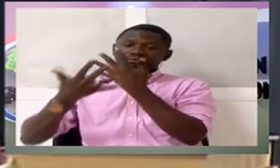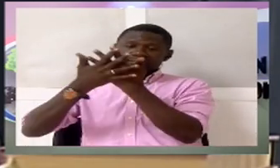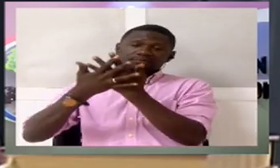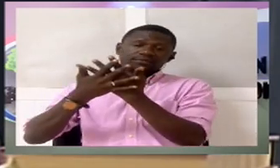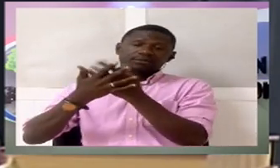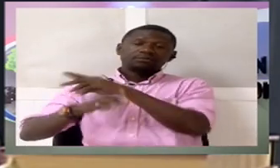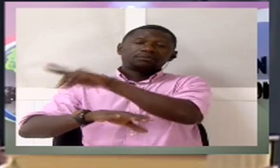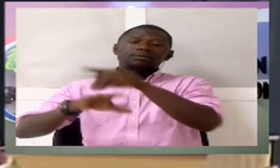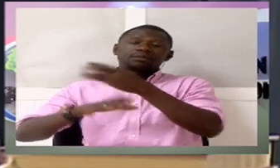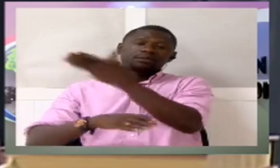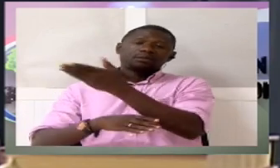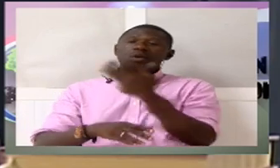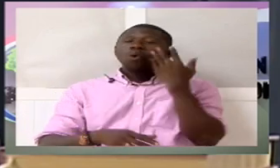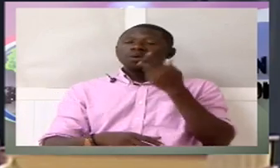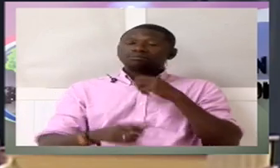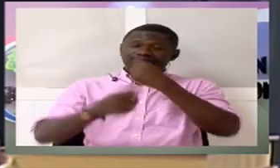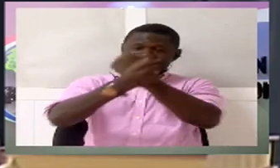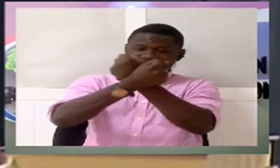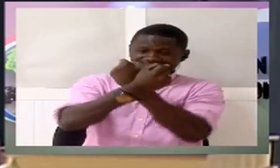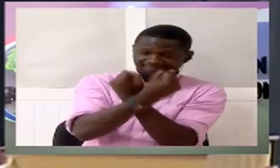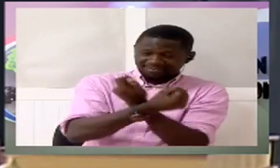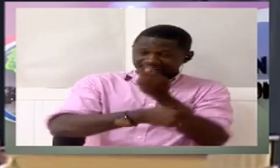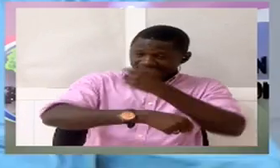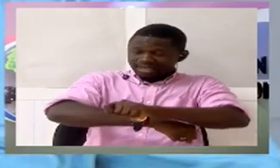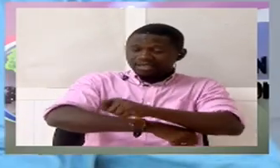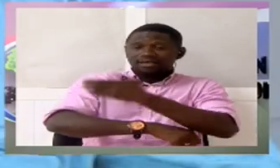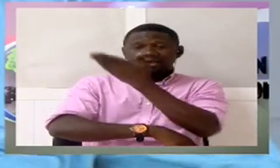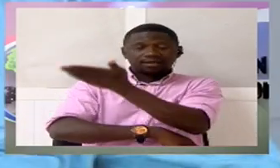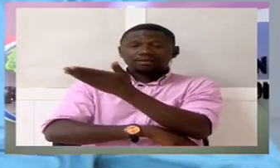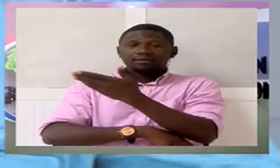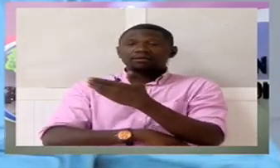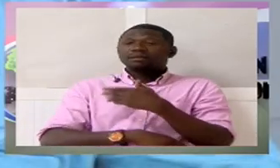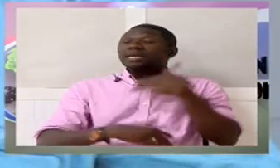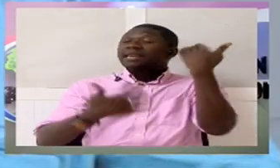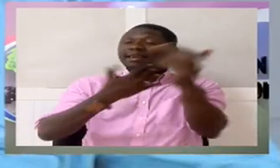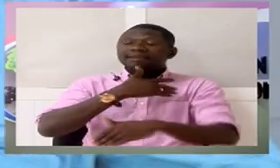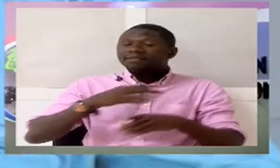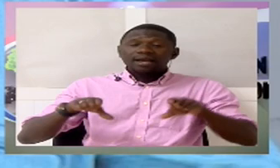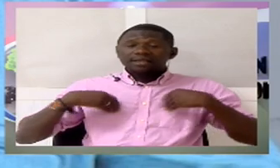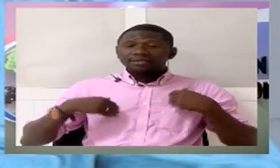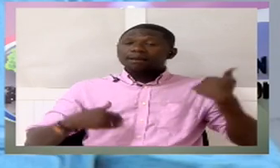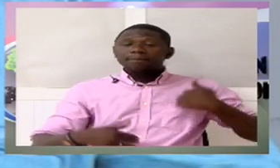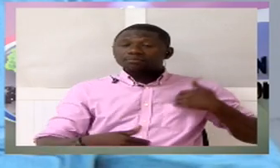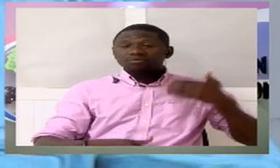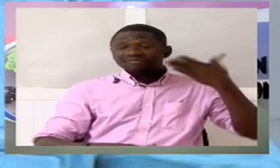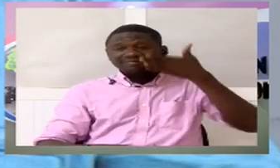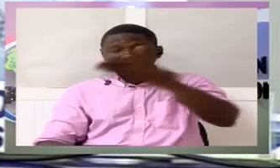now. Yeah, Baba soro. When Baba was locked up. Man som moyaje. They would not allow anyone to visit him.